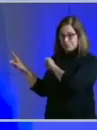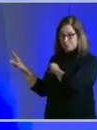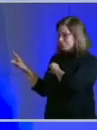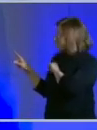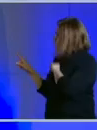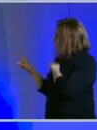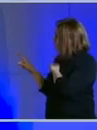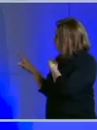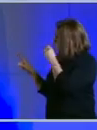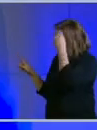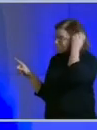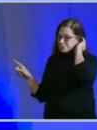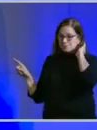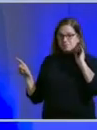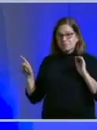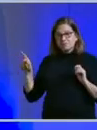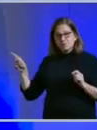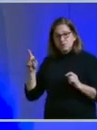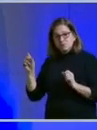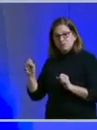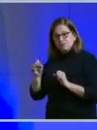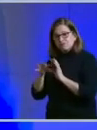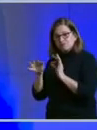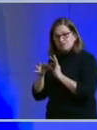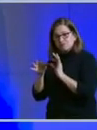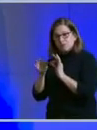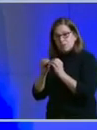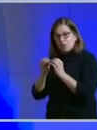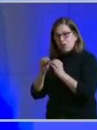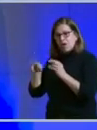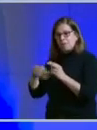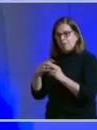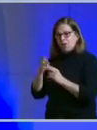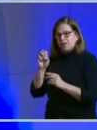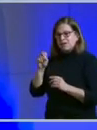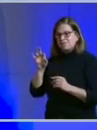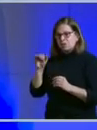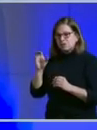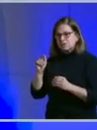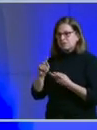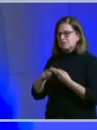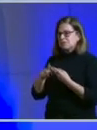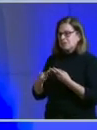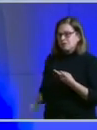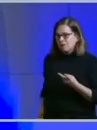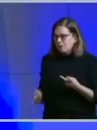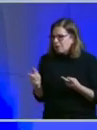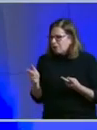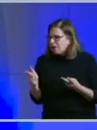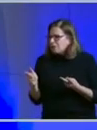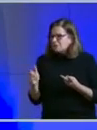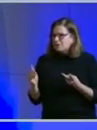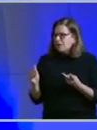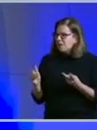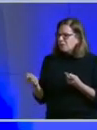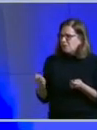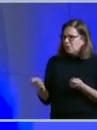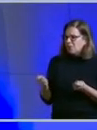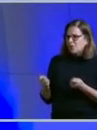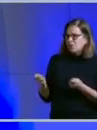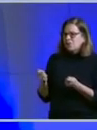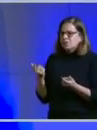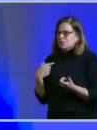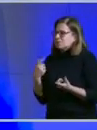about enforcement? We know that there are a lot of illegal guns in our communities. We know that we do need to cope with the issue of repeat